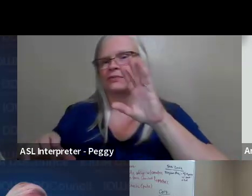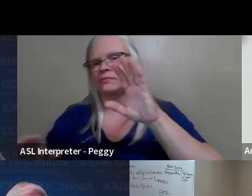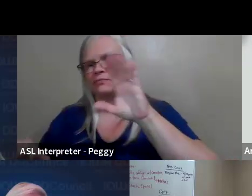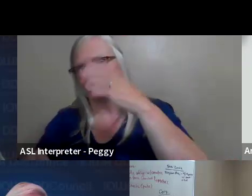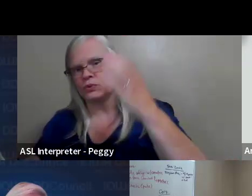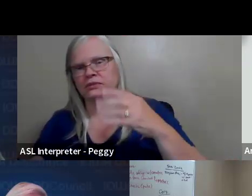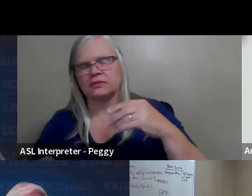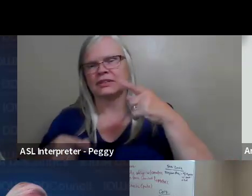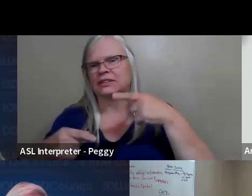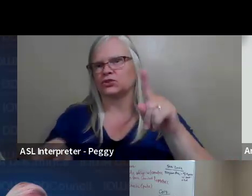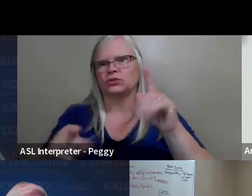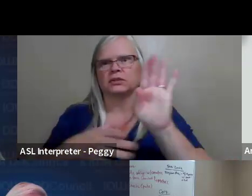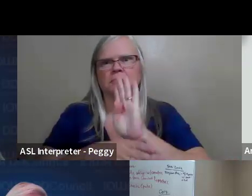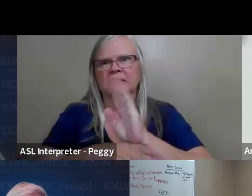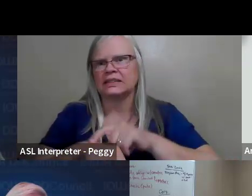because we know it's a busy time.